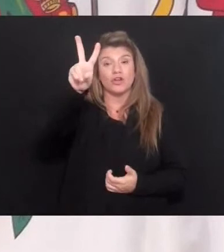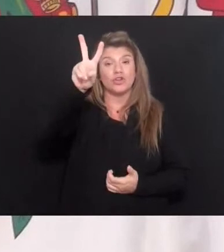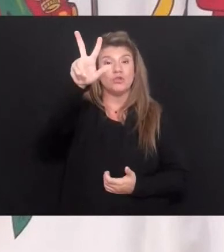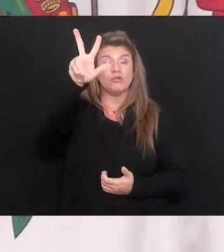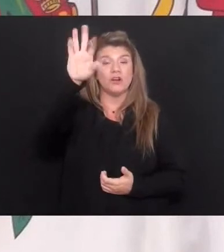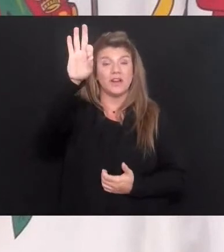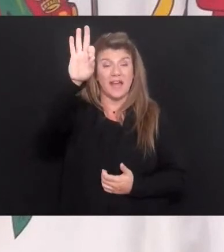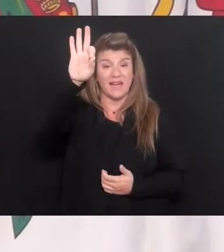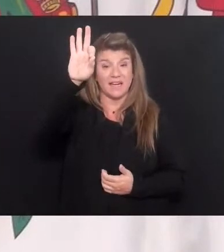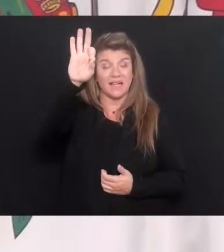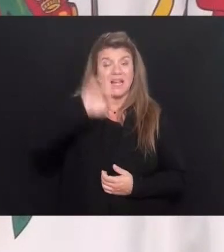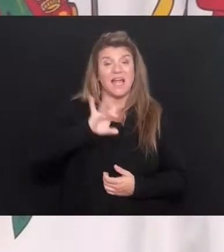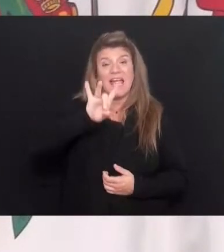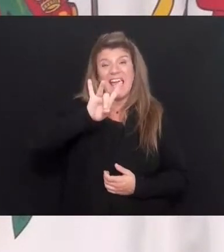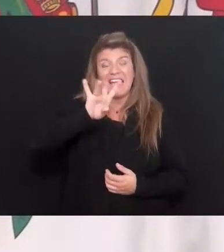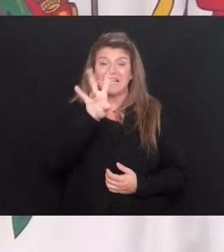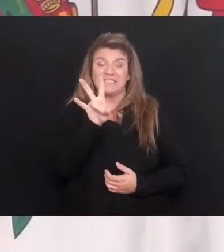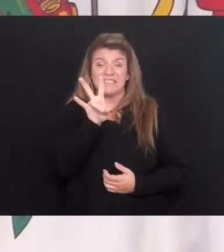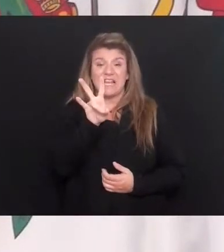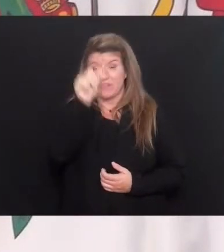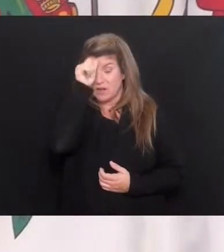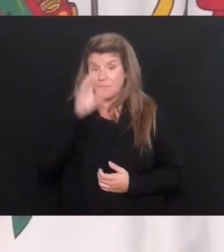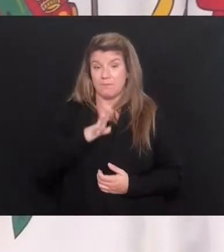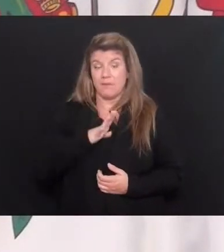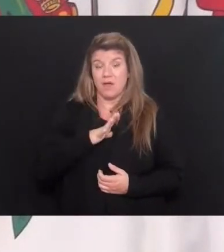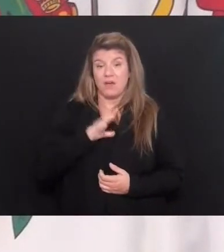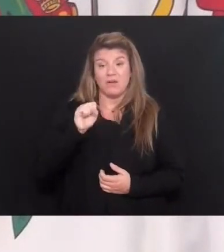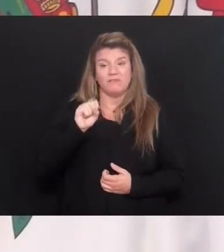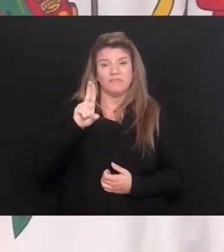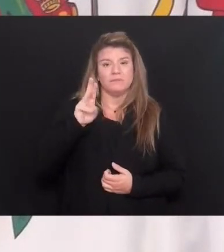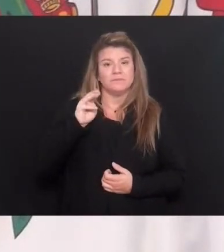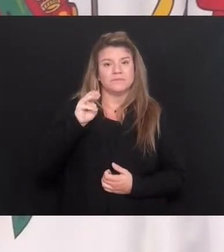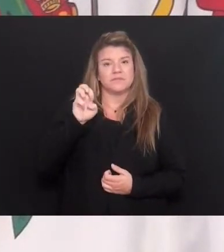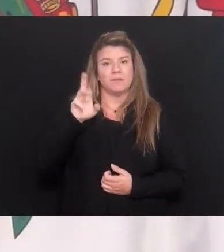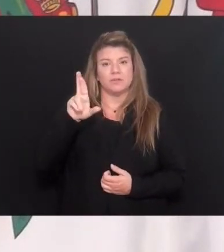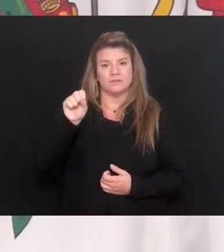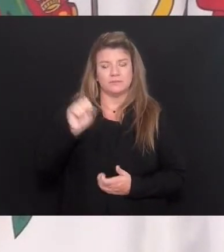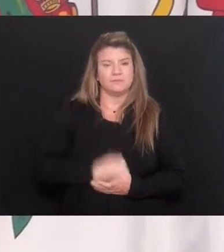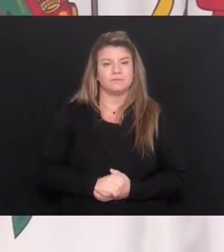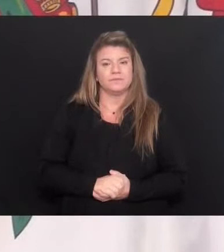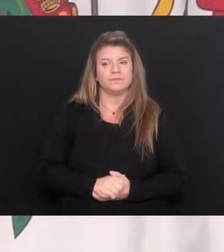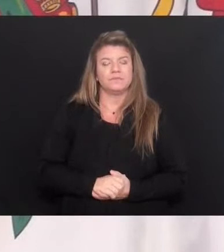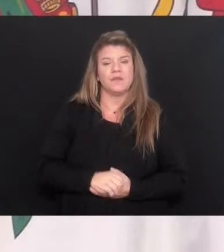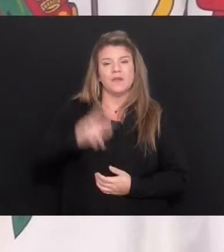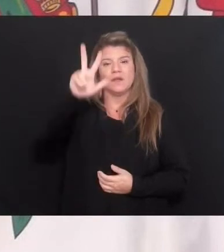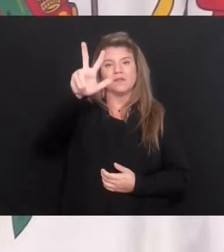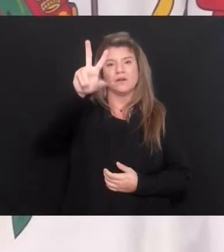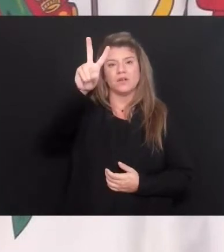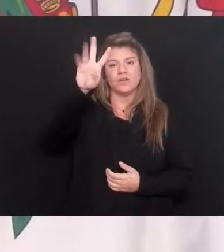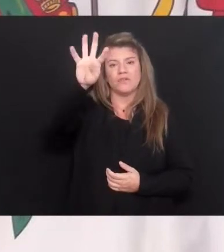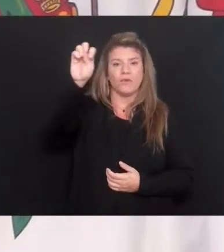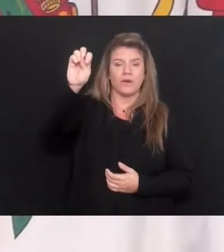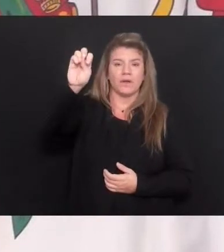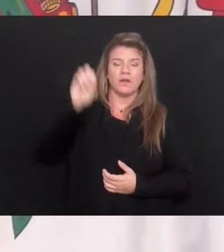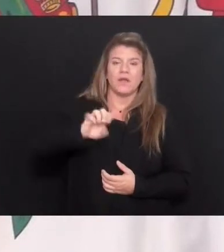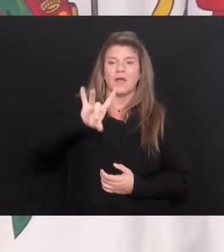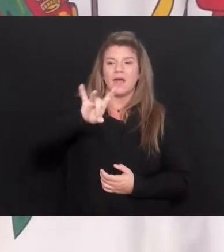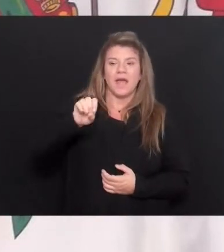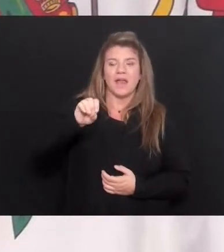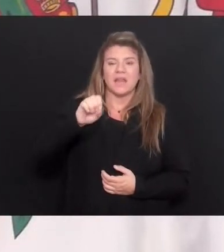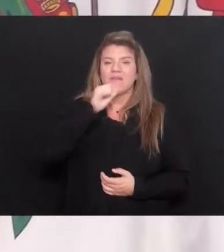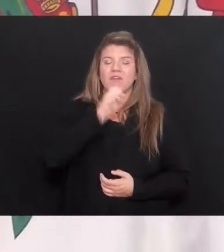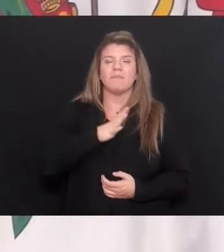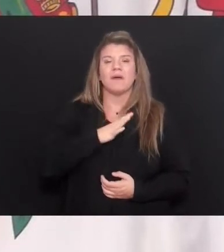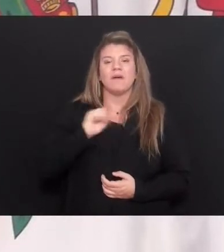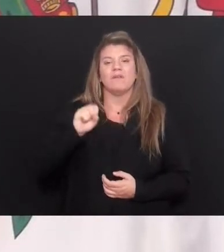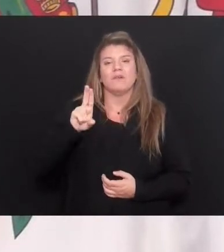3,239th death in West Virginia is an 87-year-old male from Summers County. The 3,240th death is an 80-year-old female